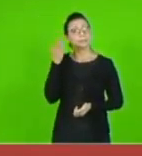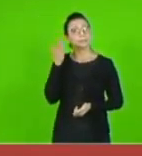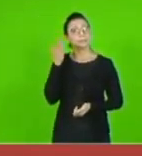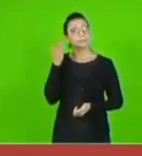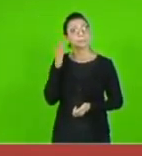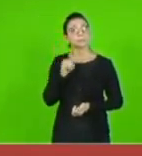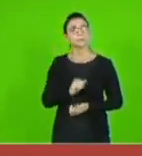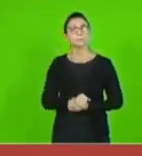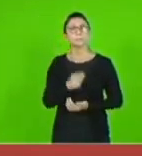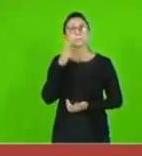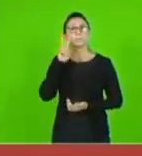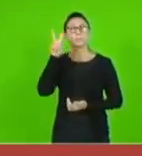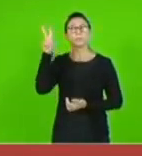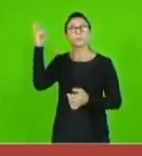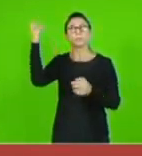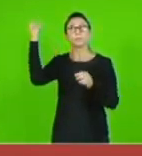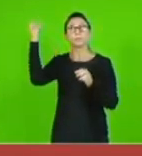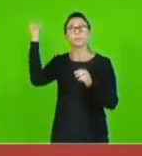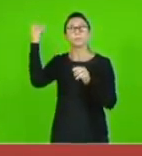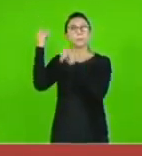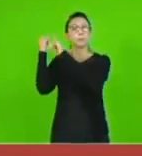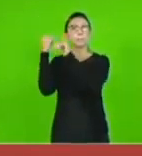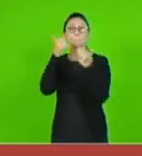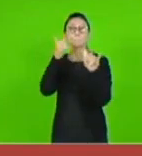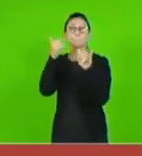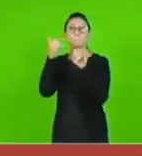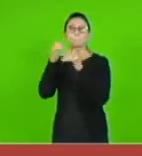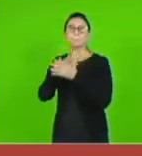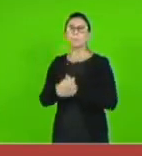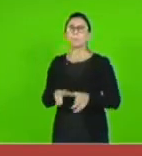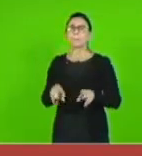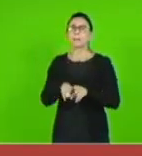And how the trumpet gives a revelation.